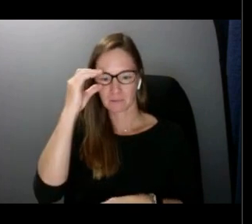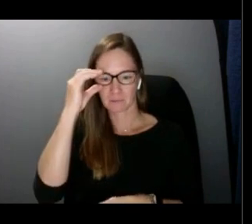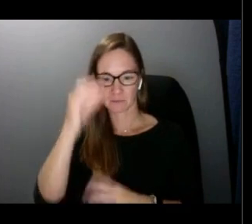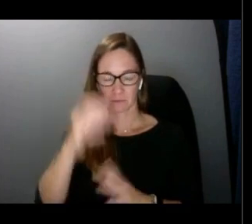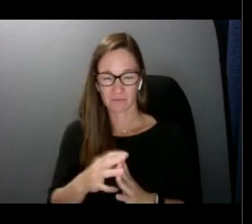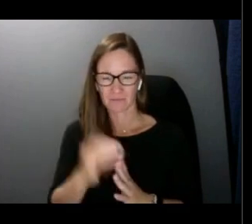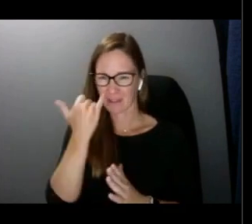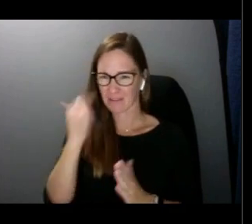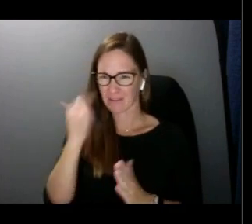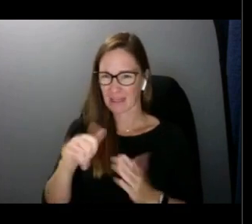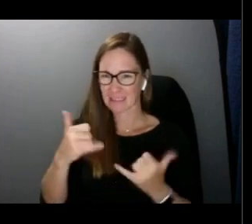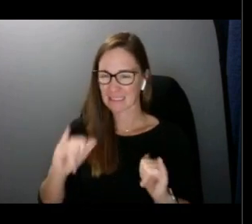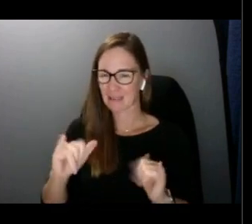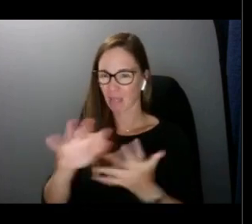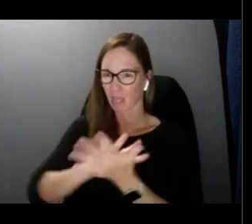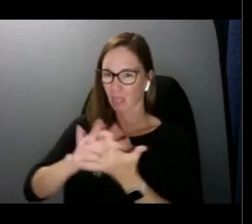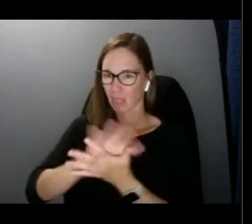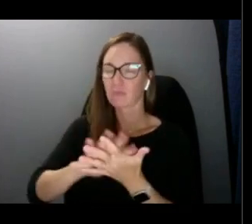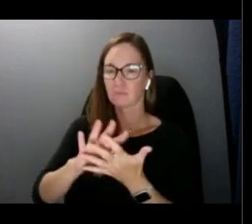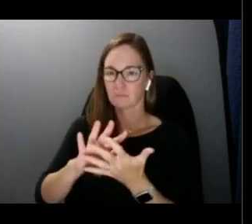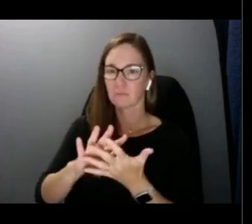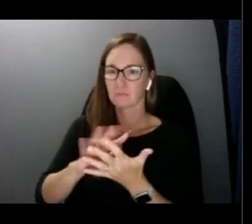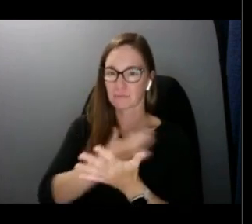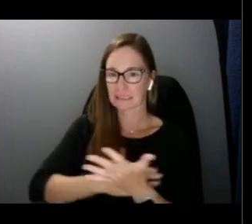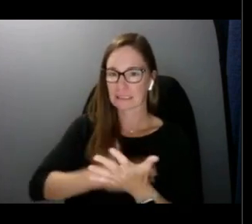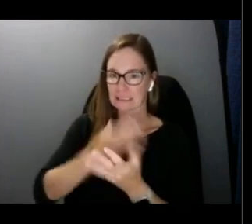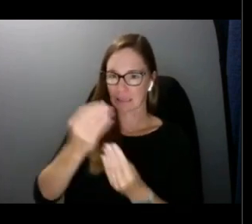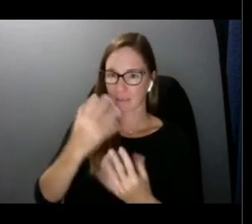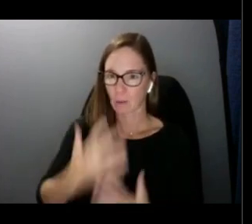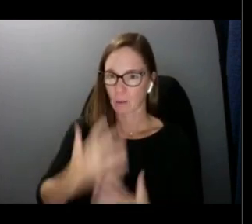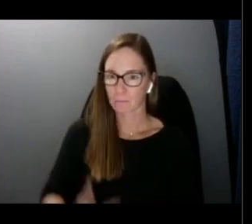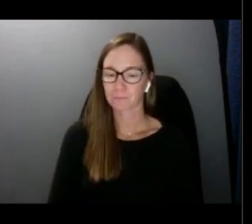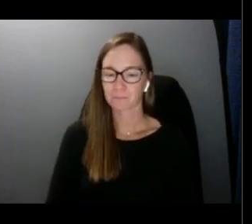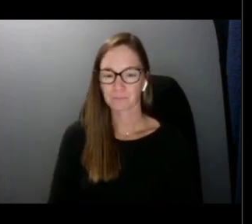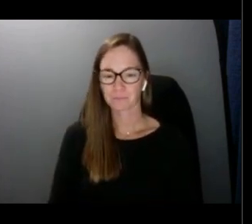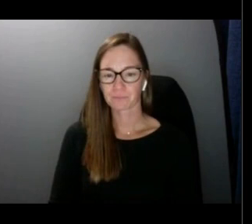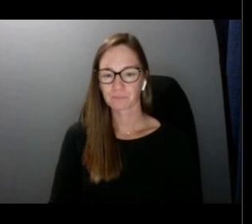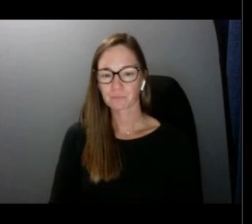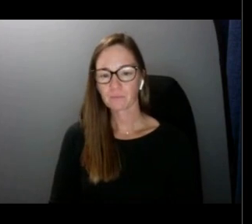If that is still unclear,